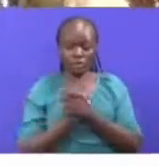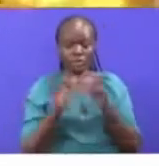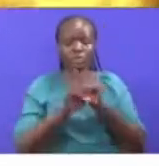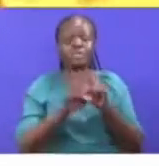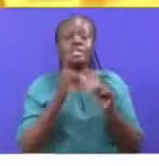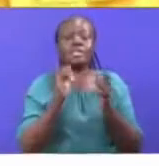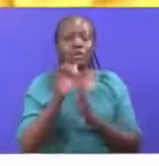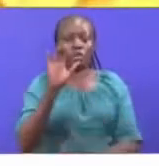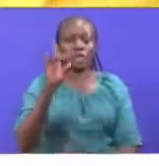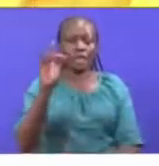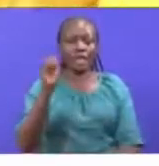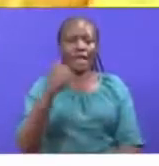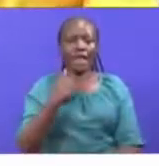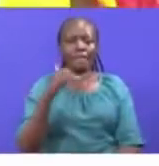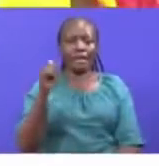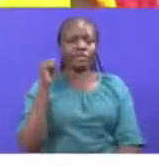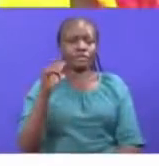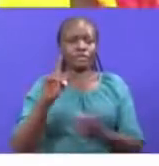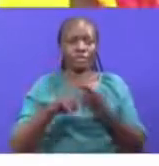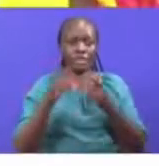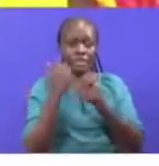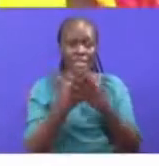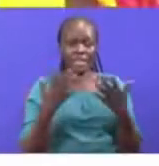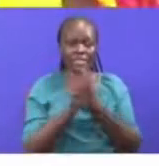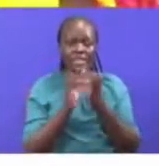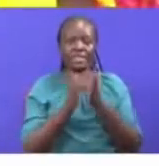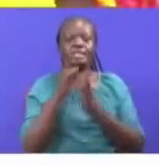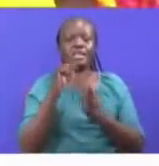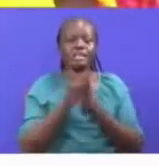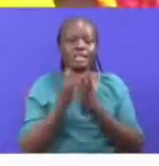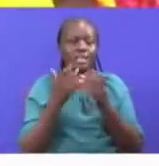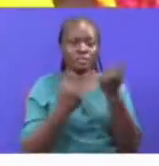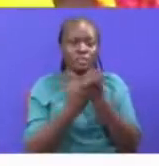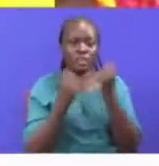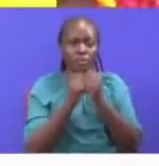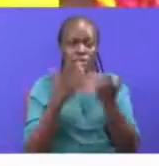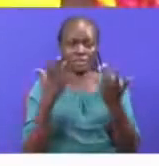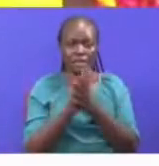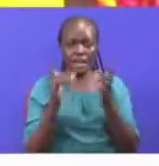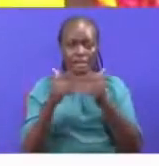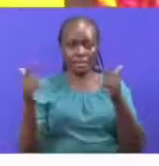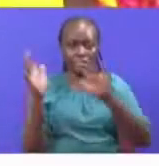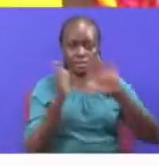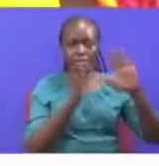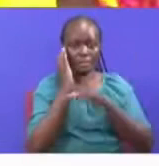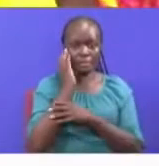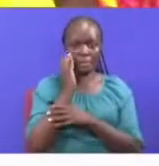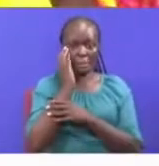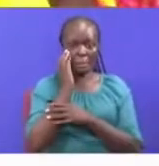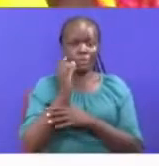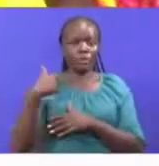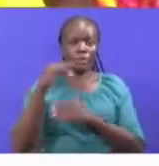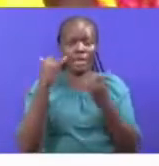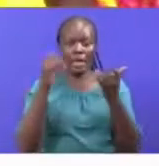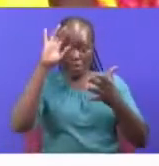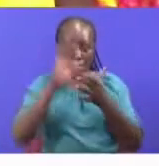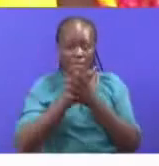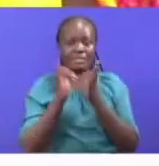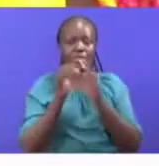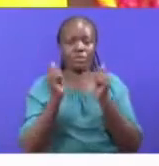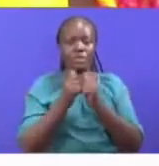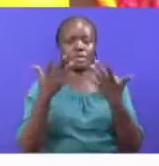political deals with outfits, which he claims are sponsored by his rivals. We now believe that with this partnership,